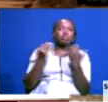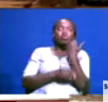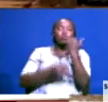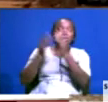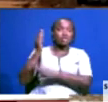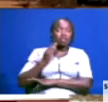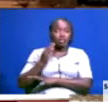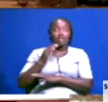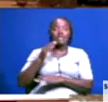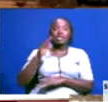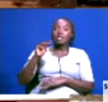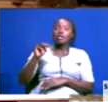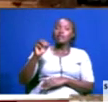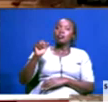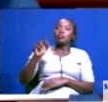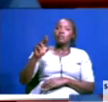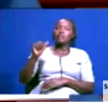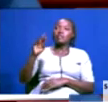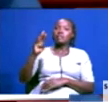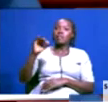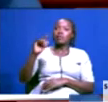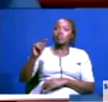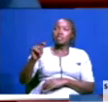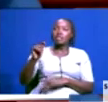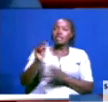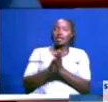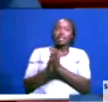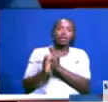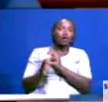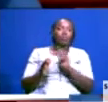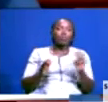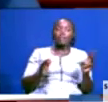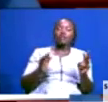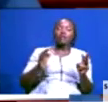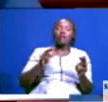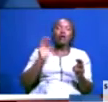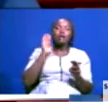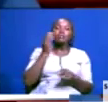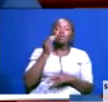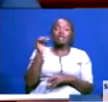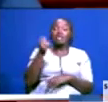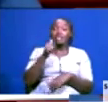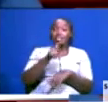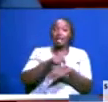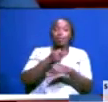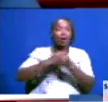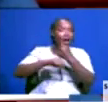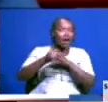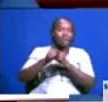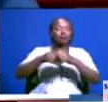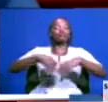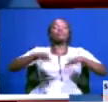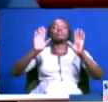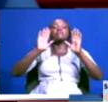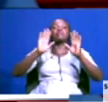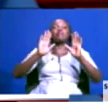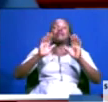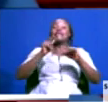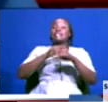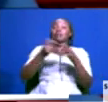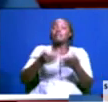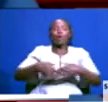za Marsabit na sehemu za Isiolo kaskazini. And every time government reacts and retreats, this time round we are not